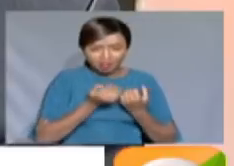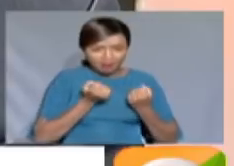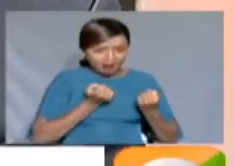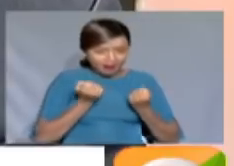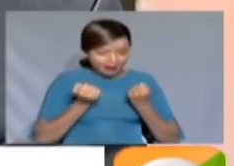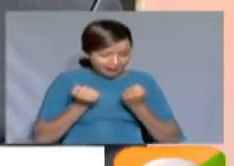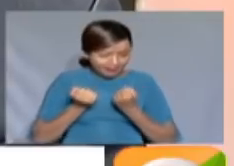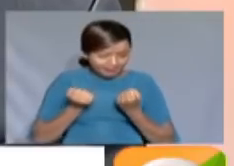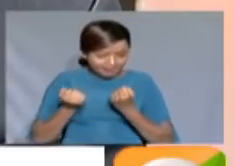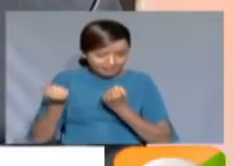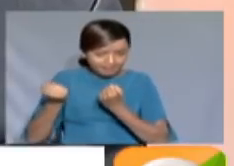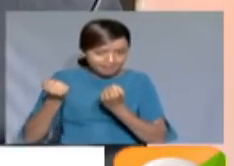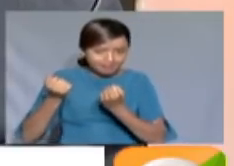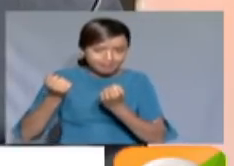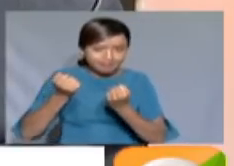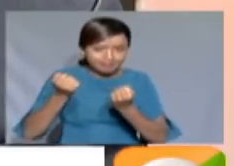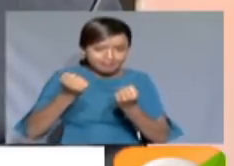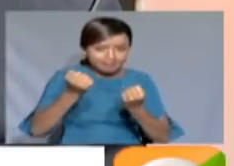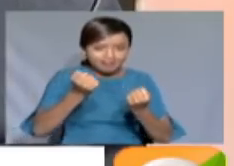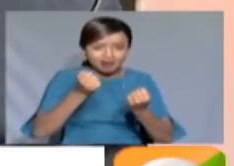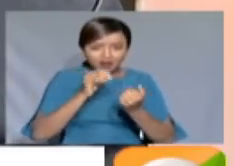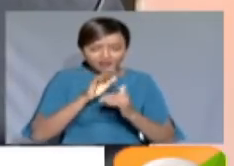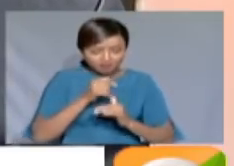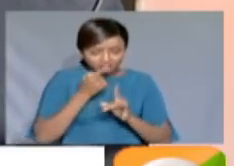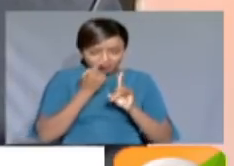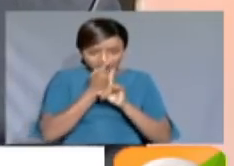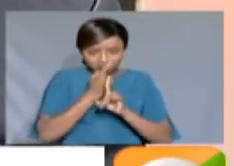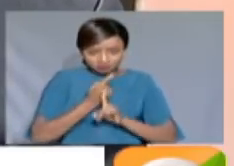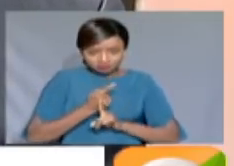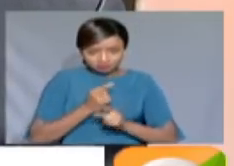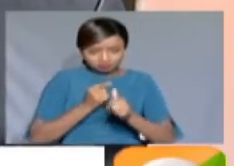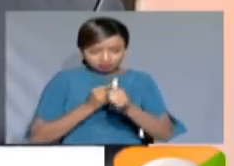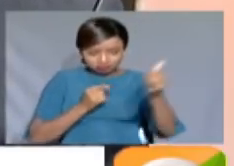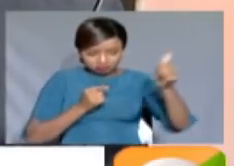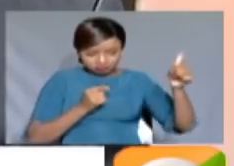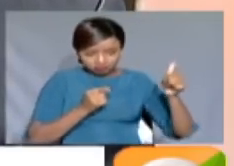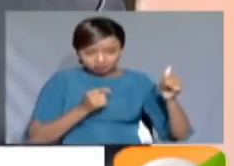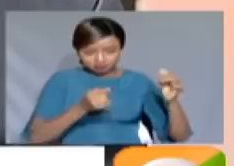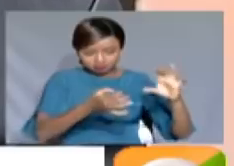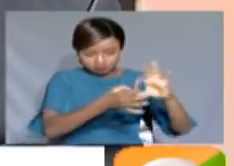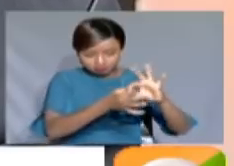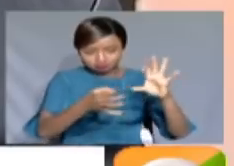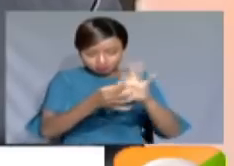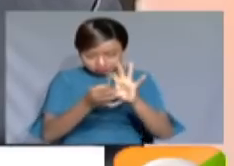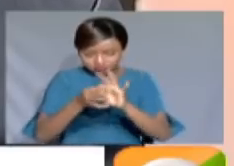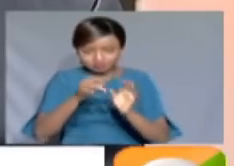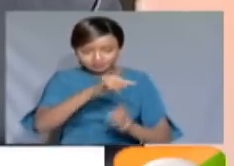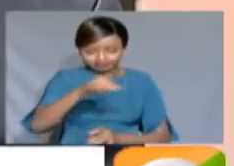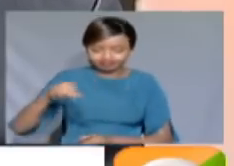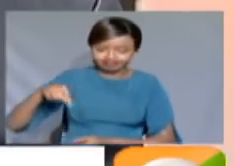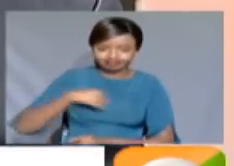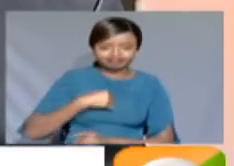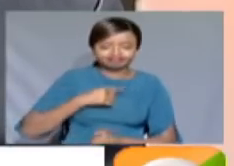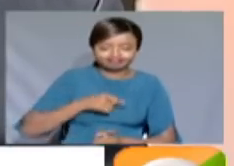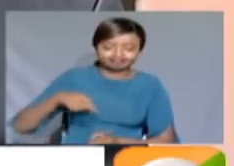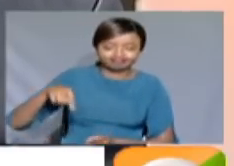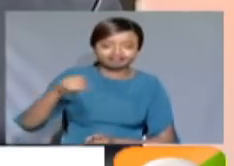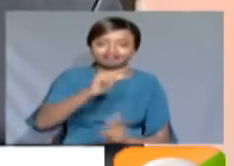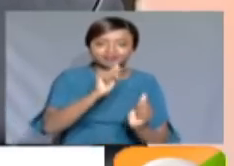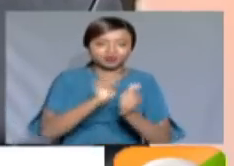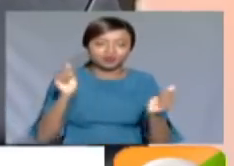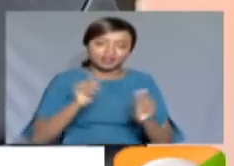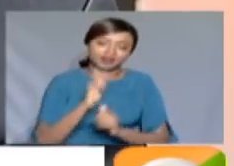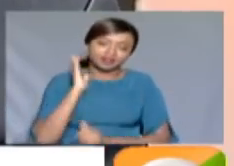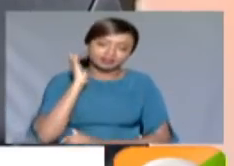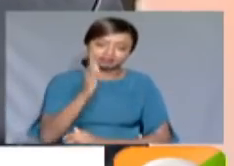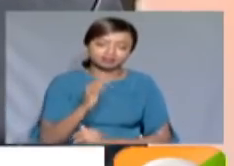are using, coming from other links, can be able to get into the highway and be able to